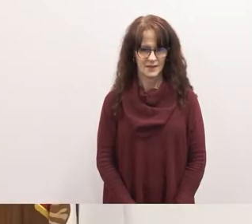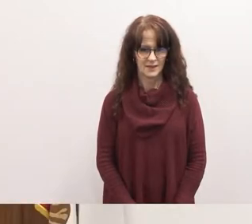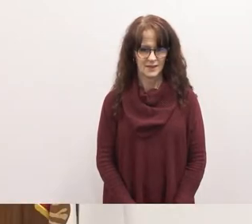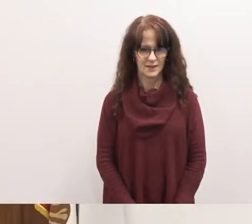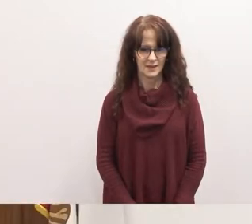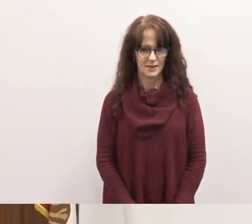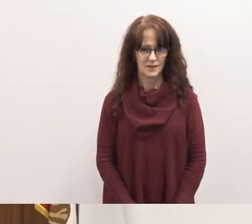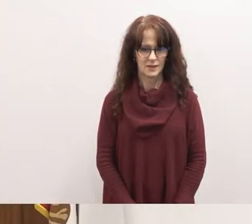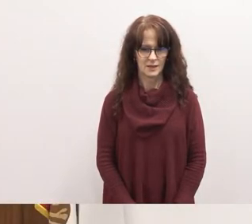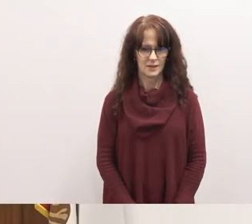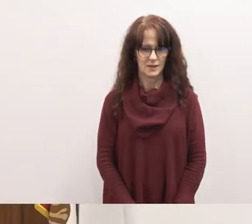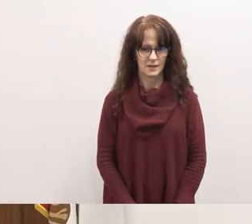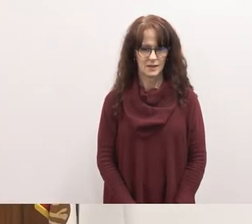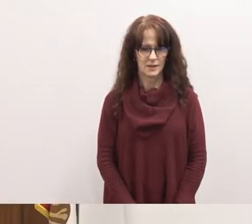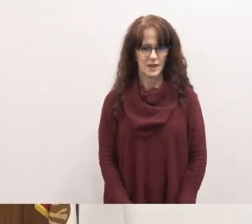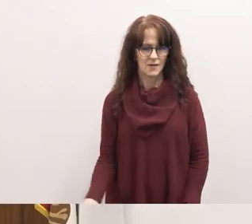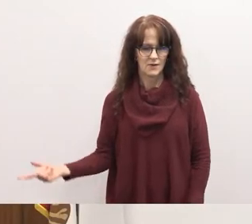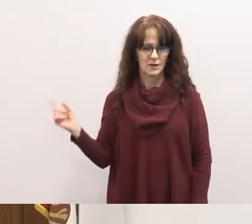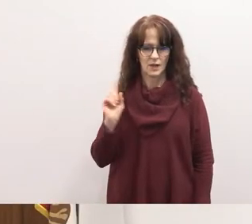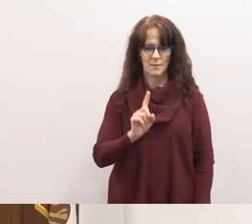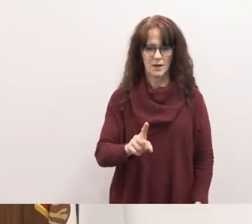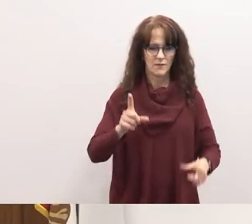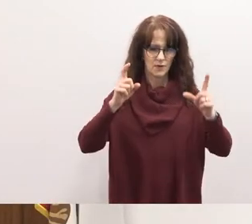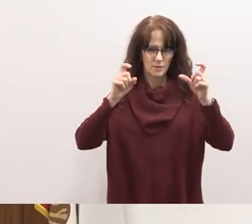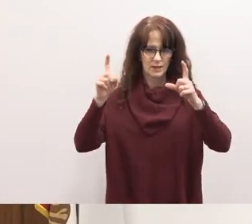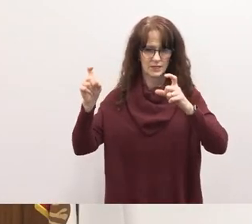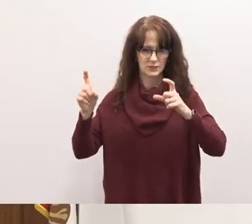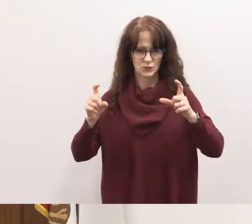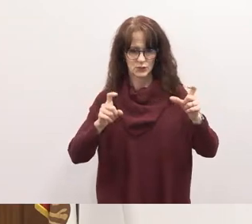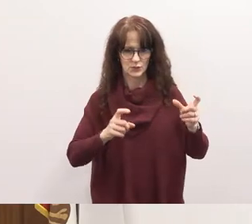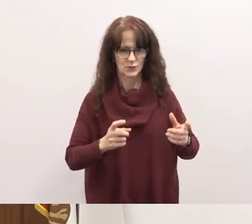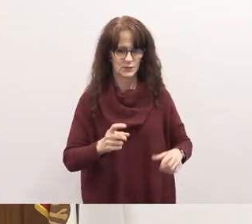Okay, so we'll have her come up here, take a quick pause, and